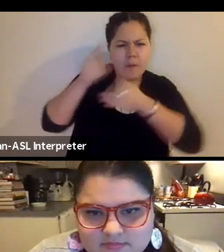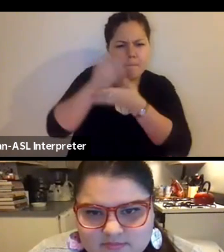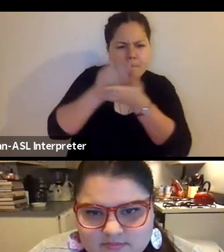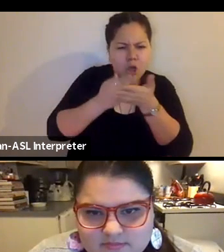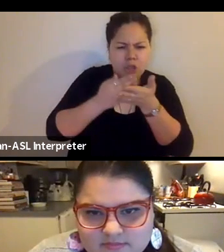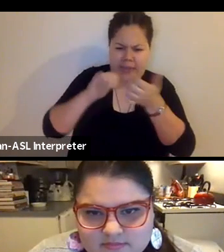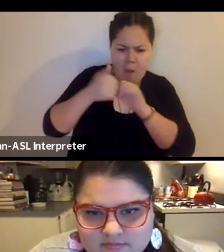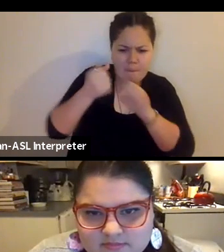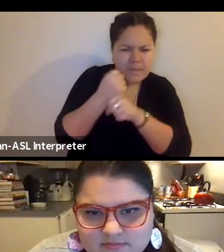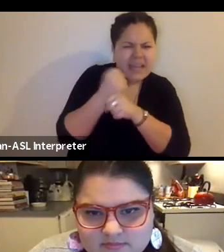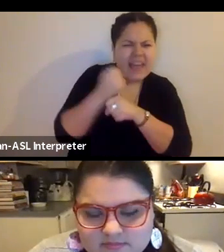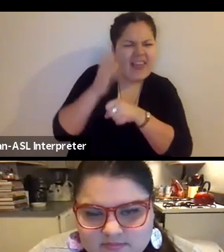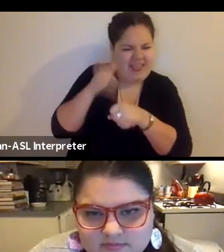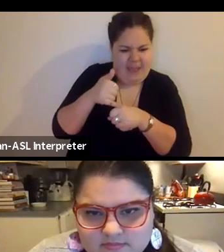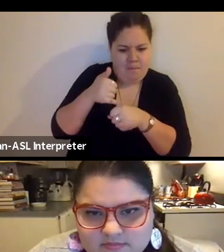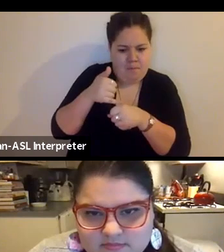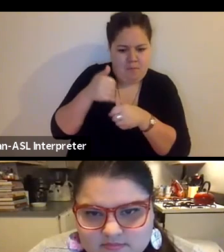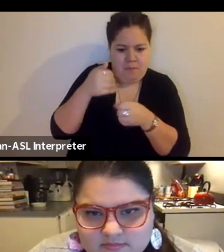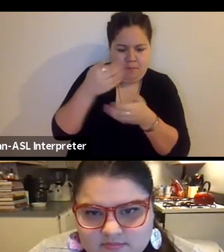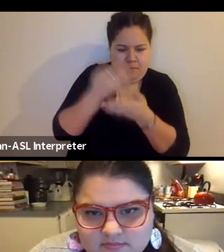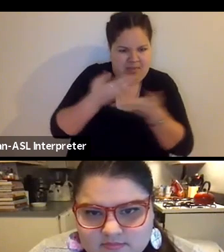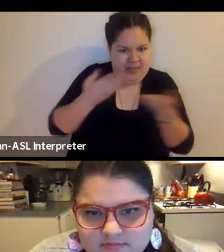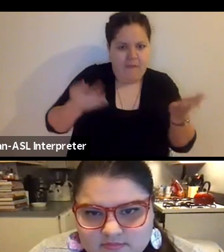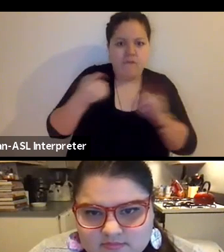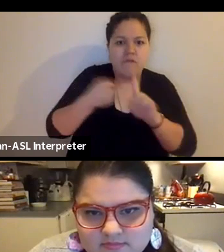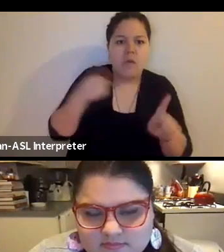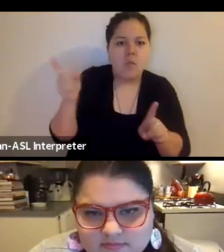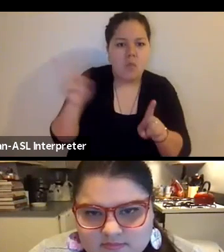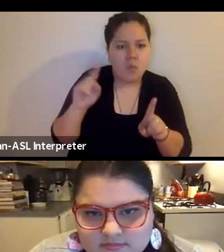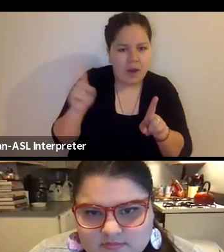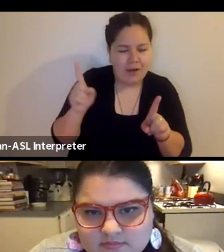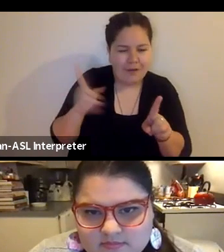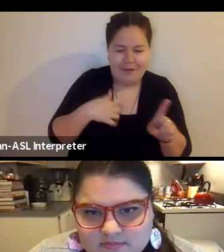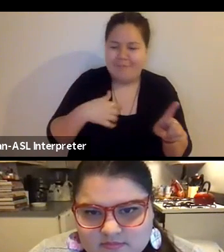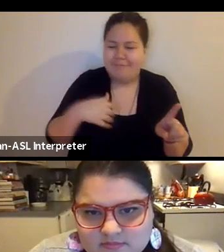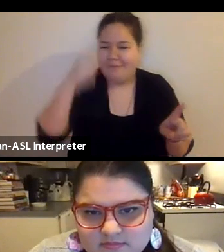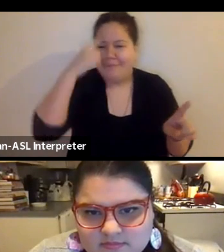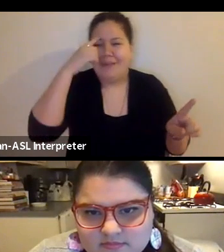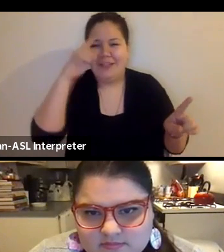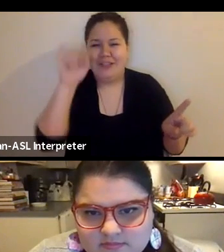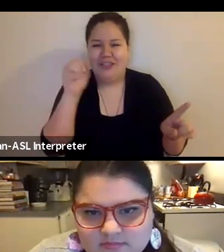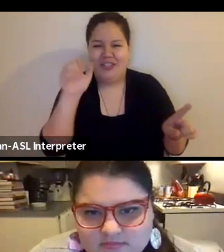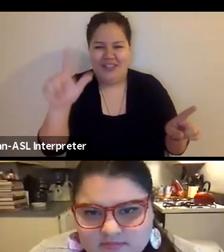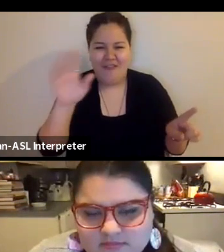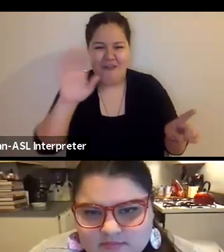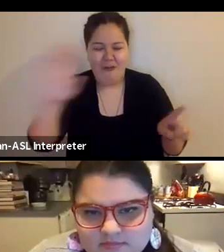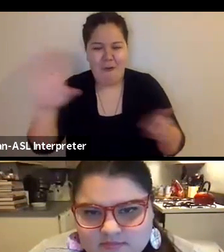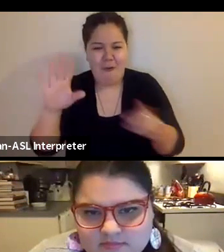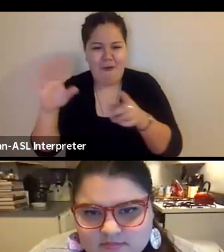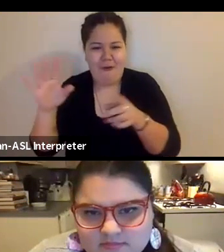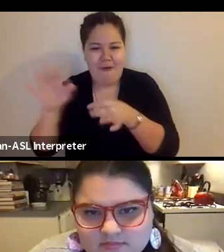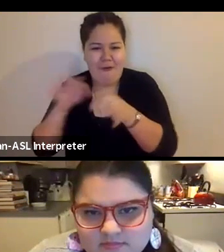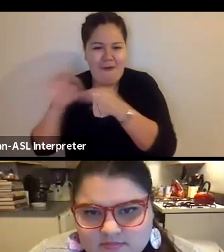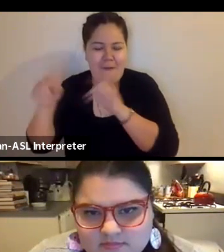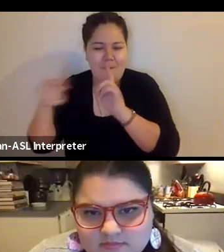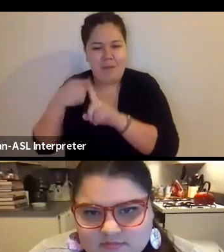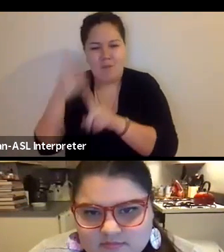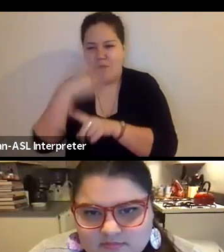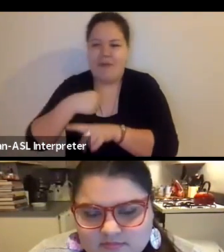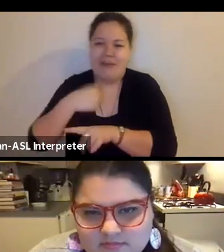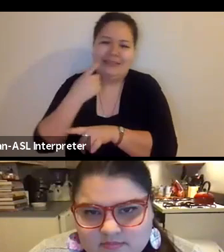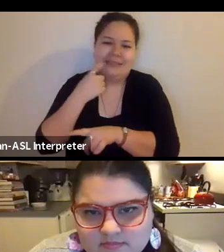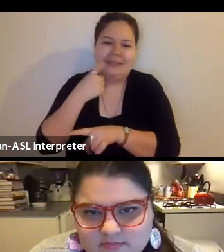was talking about earlier about the beautiful glass with the box, the beautiful glass box in front of us